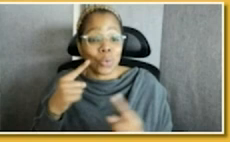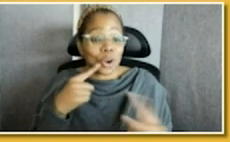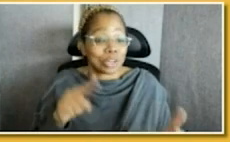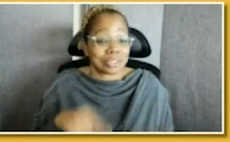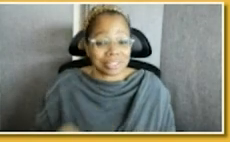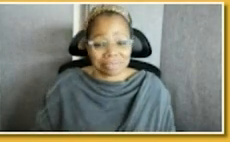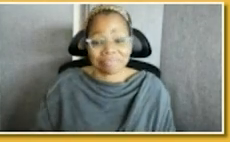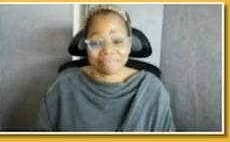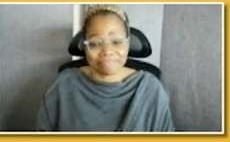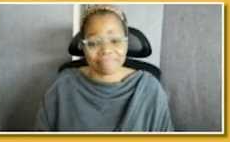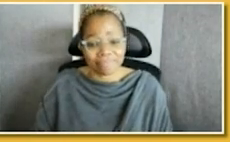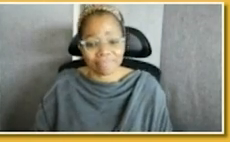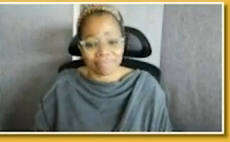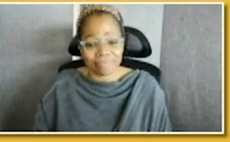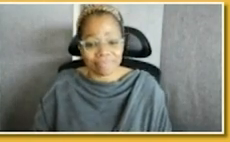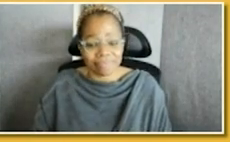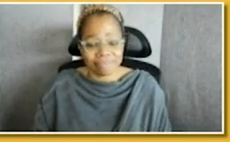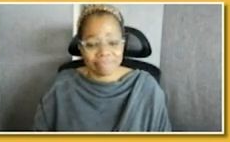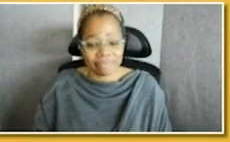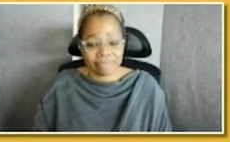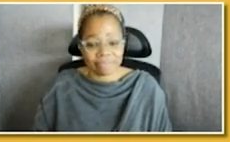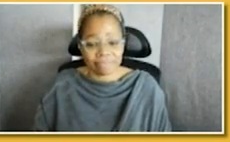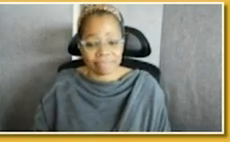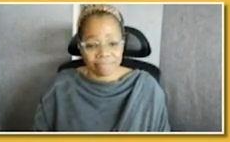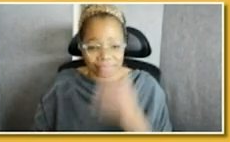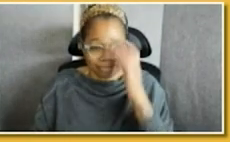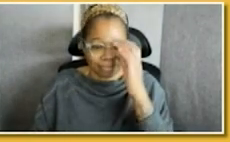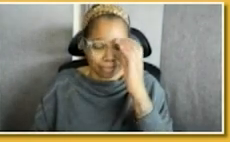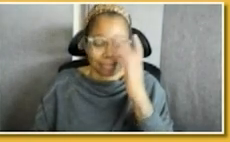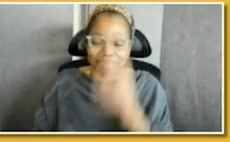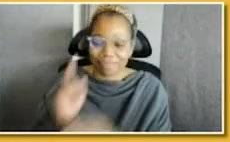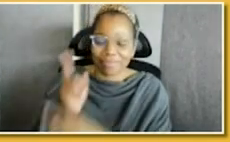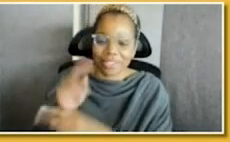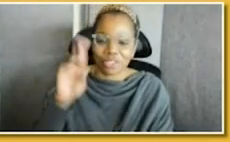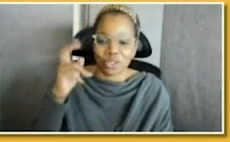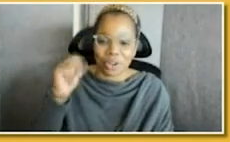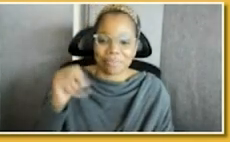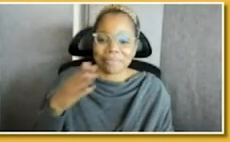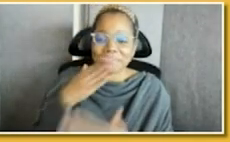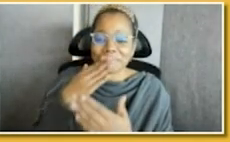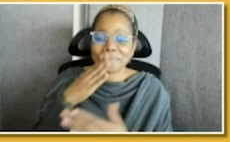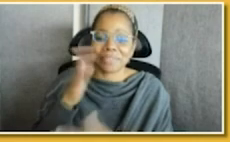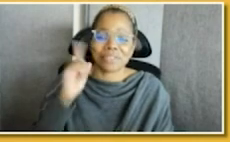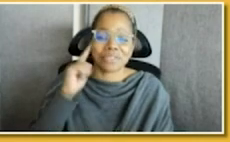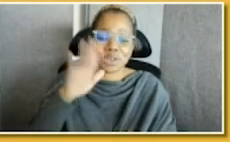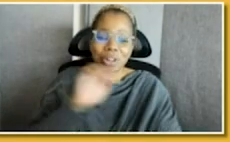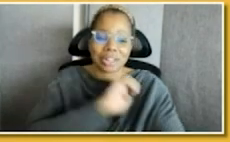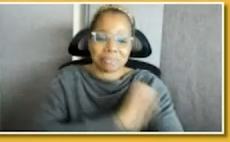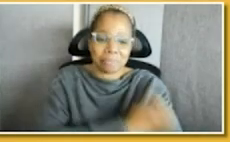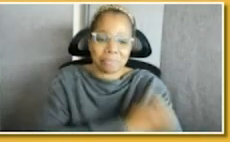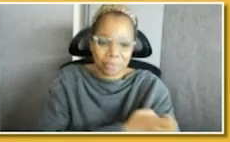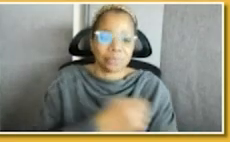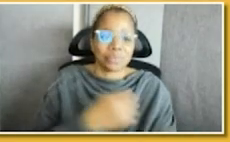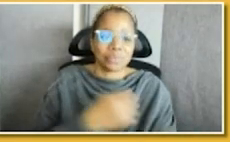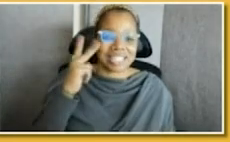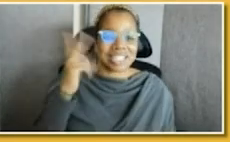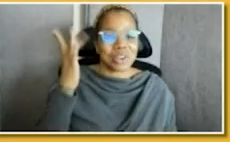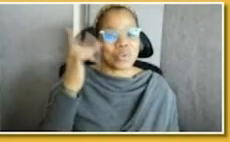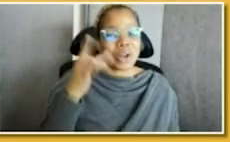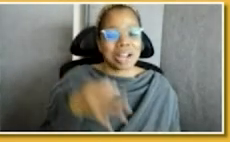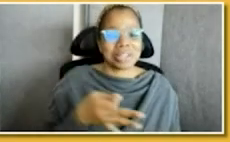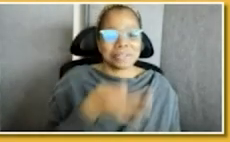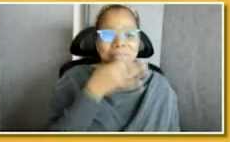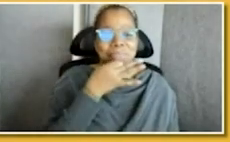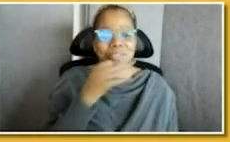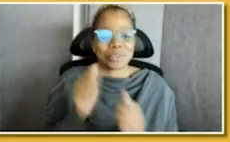do. That's right, Ron. I really appreciate your energy on that. I can see you are very good at organizing people. Well, and that's